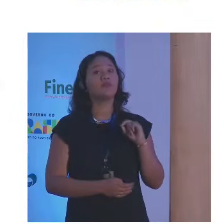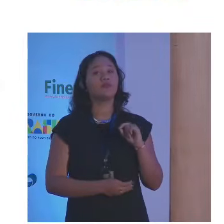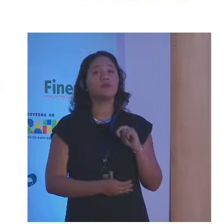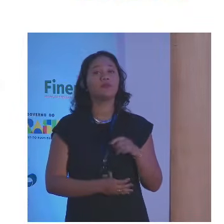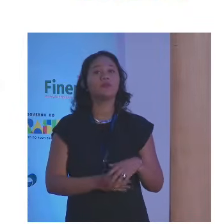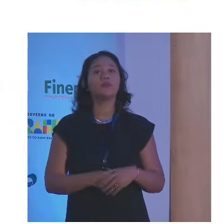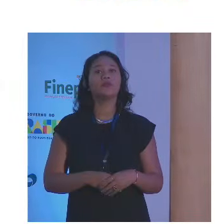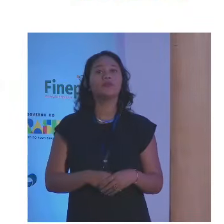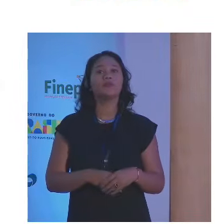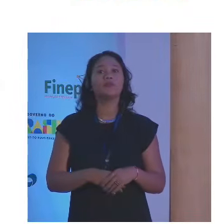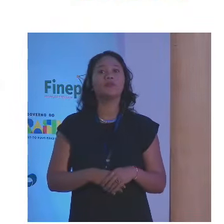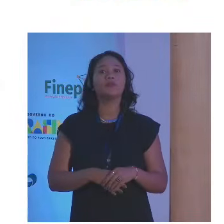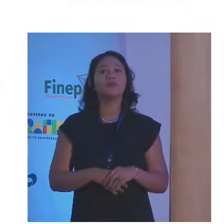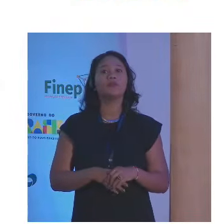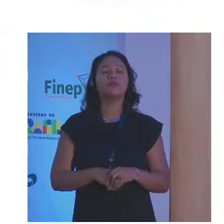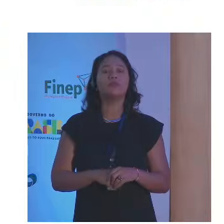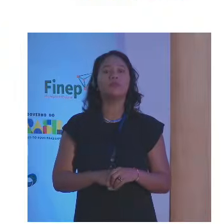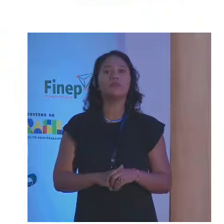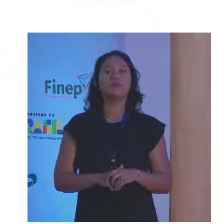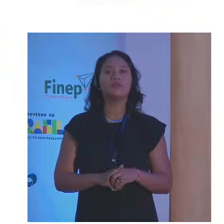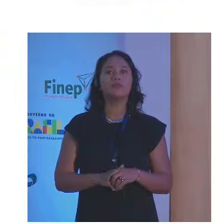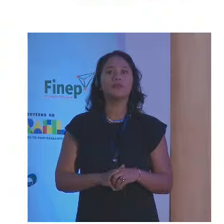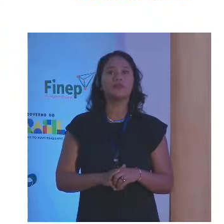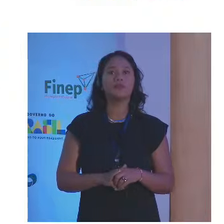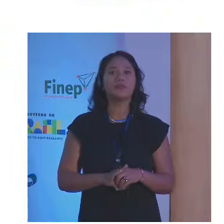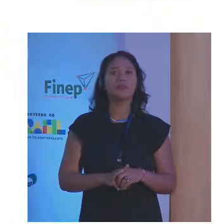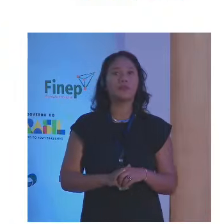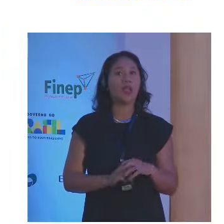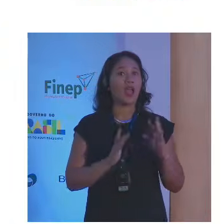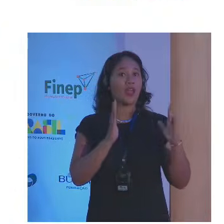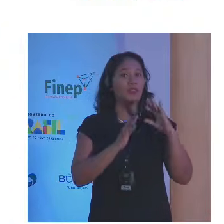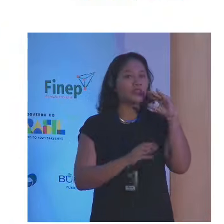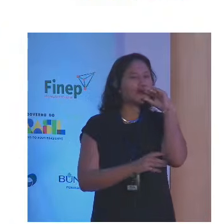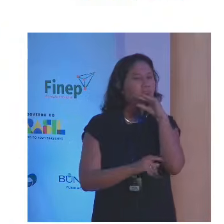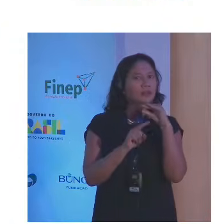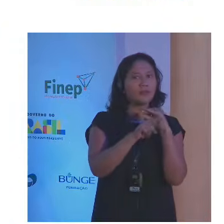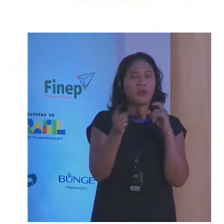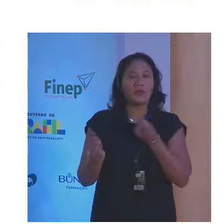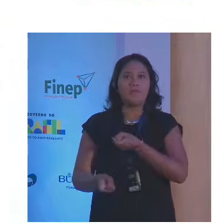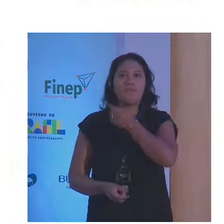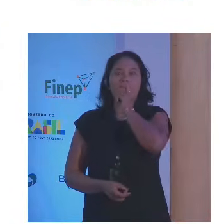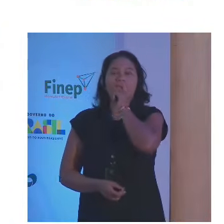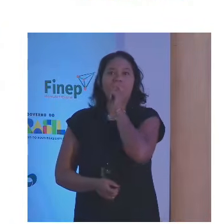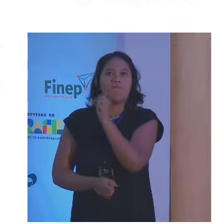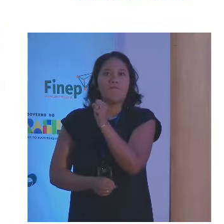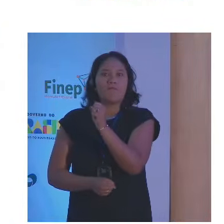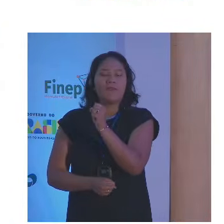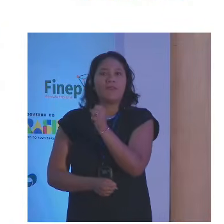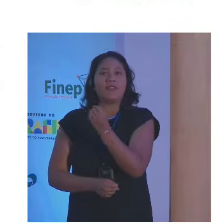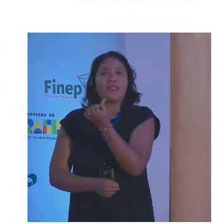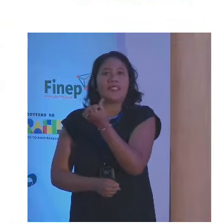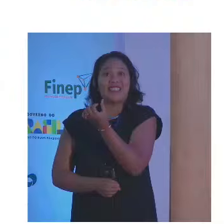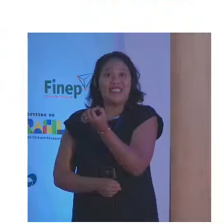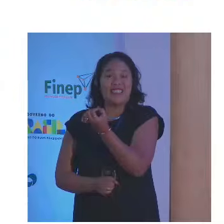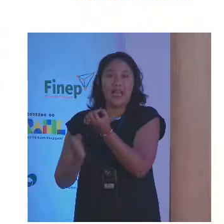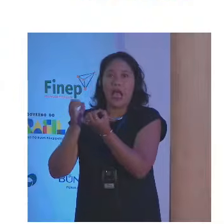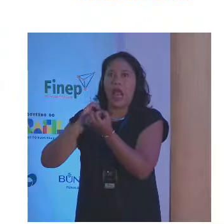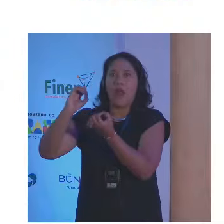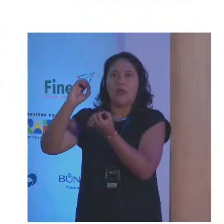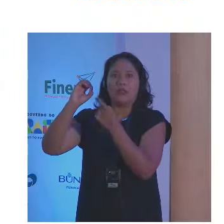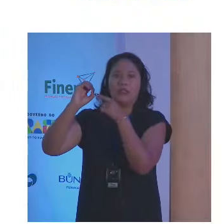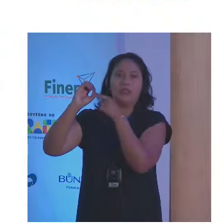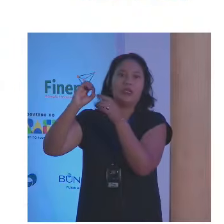ice age. It's a 16 degrees Celsius drop from here down to where we are today.